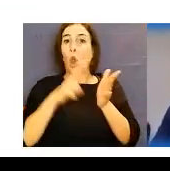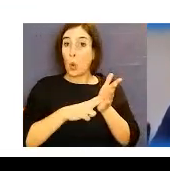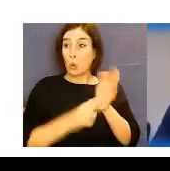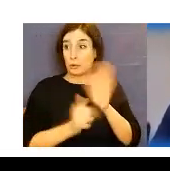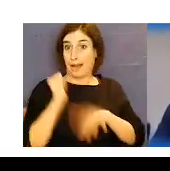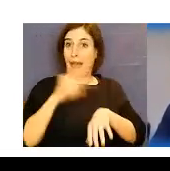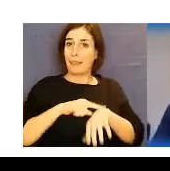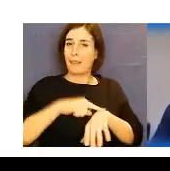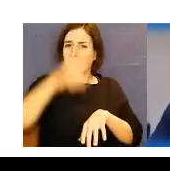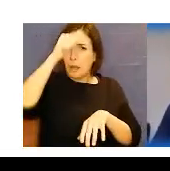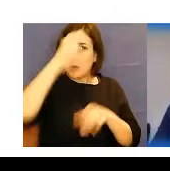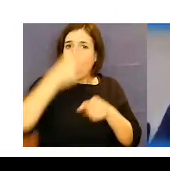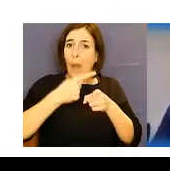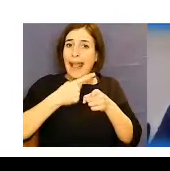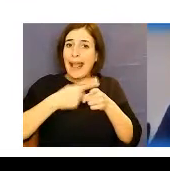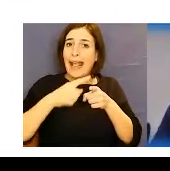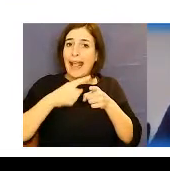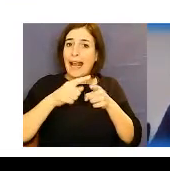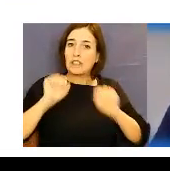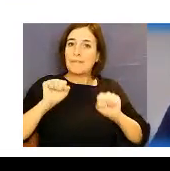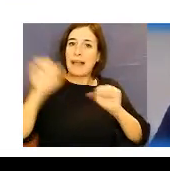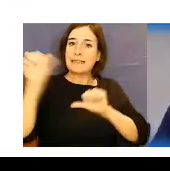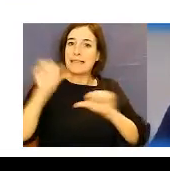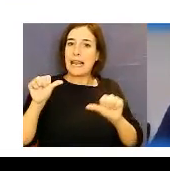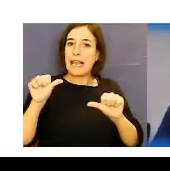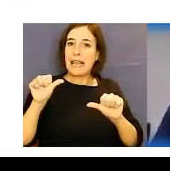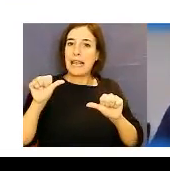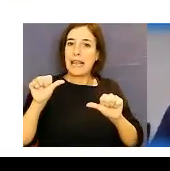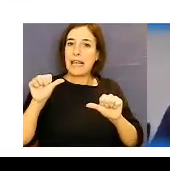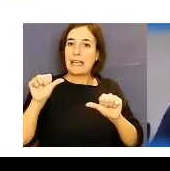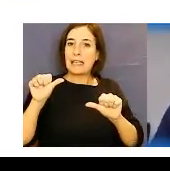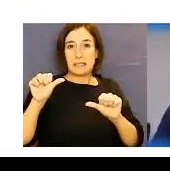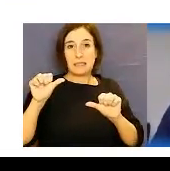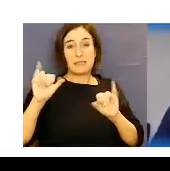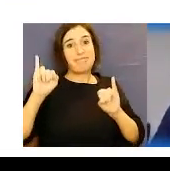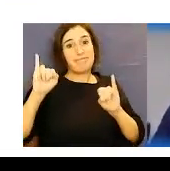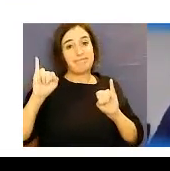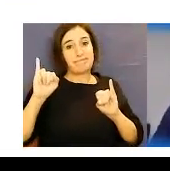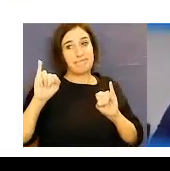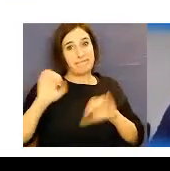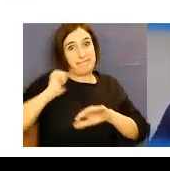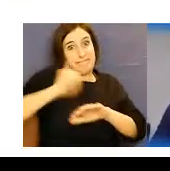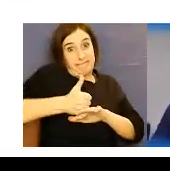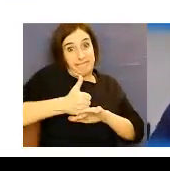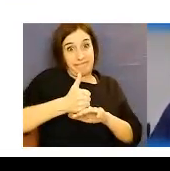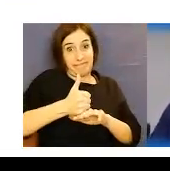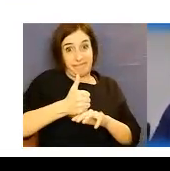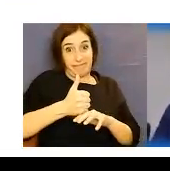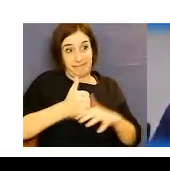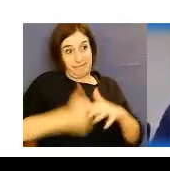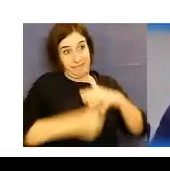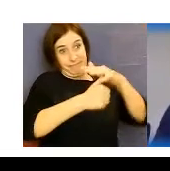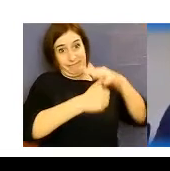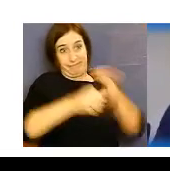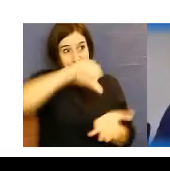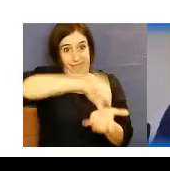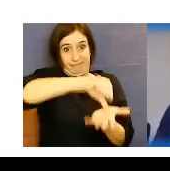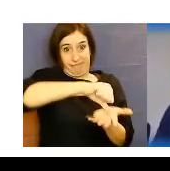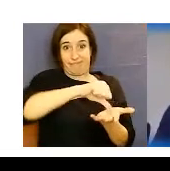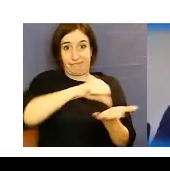had our, you know, fair share of extremism. You know, we had the Al-Mahajirin group, you know, young kids who actually were involved in our youth